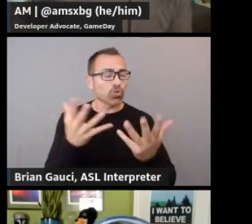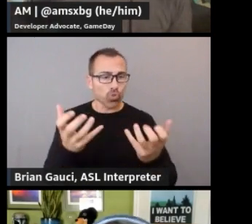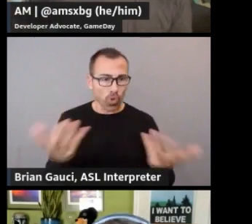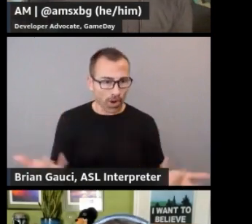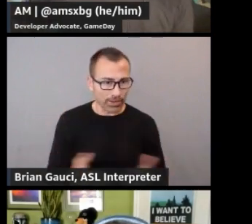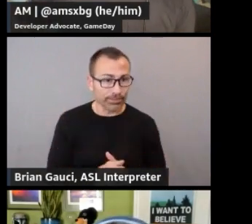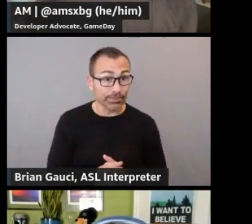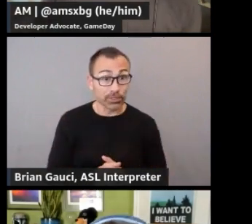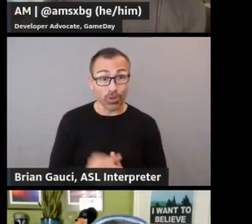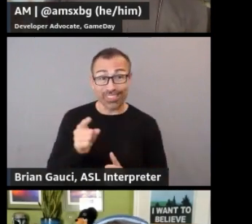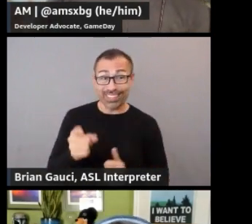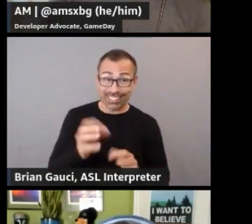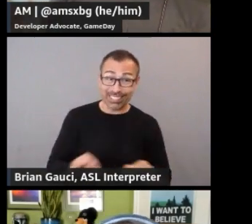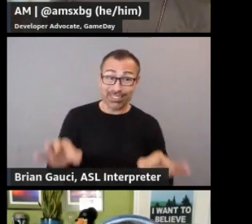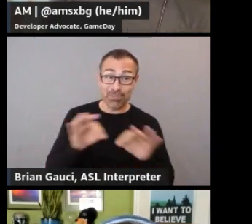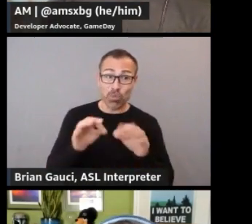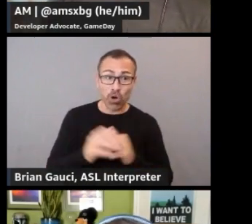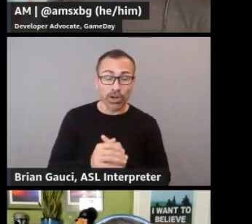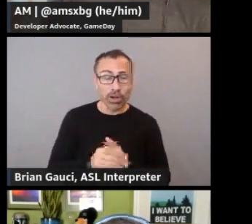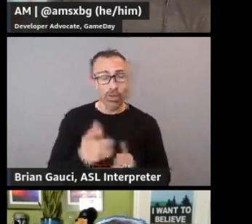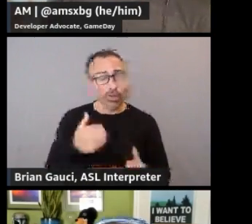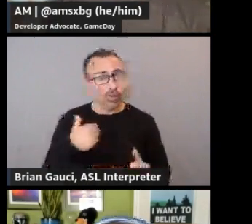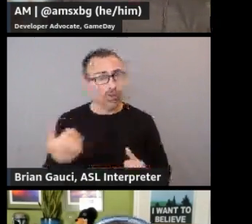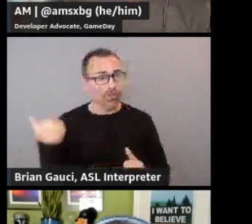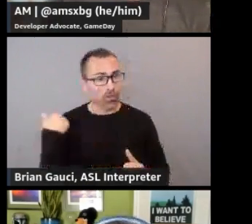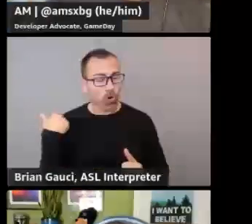came crypto keys and security, and